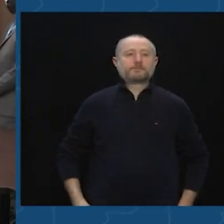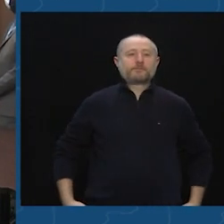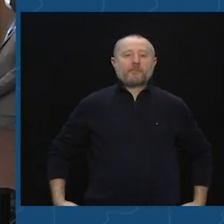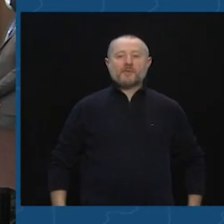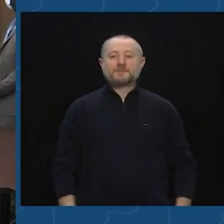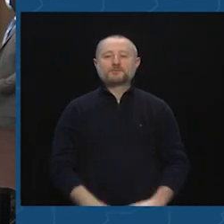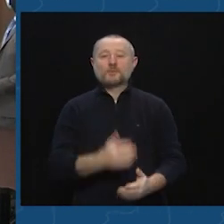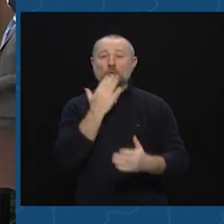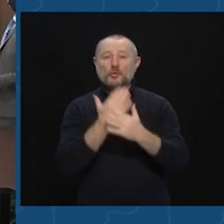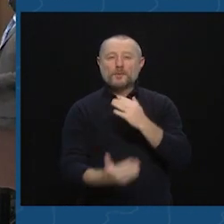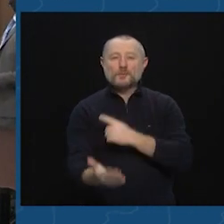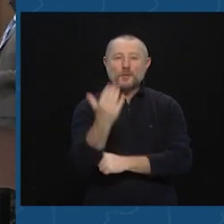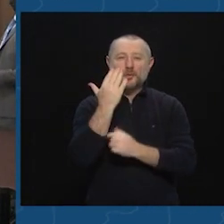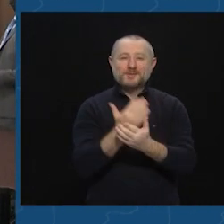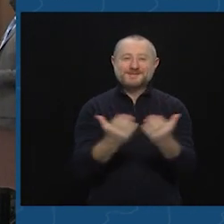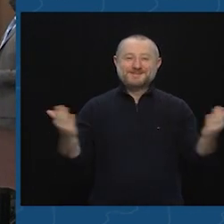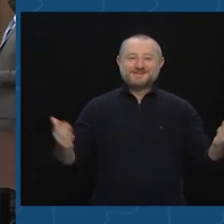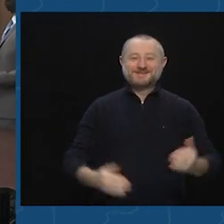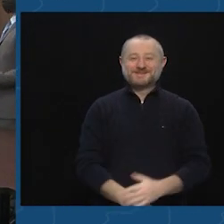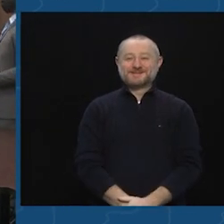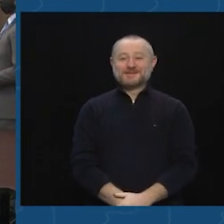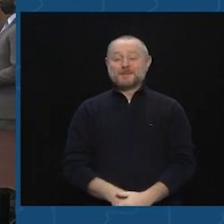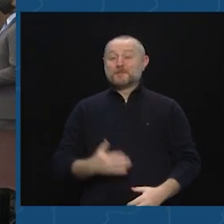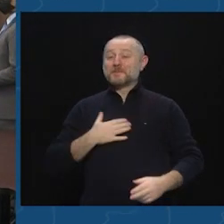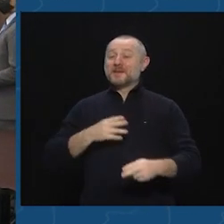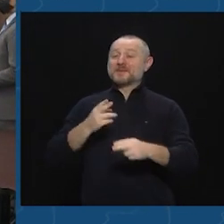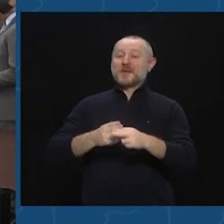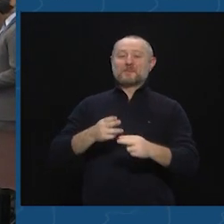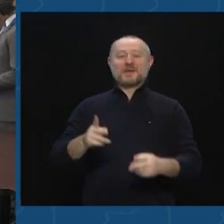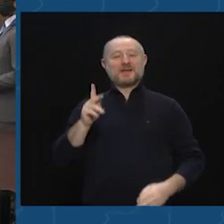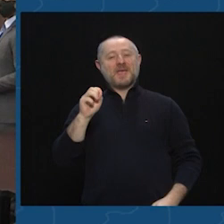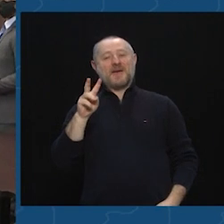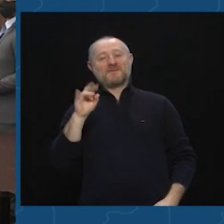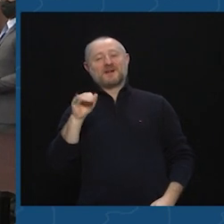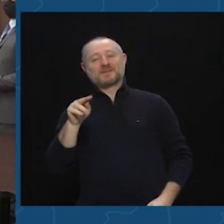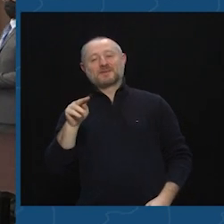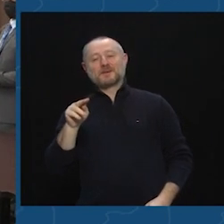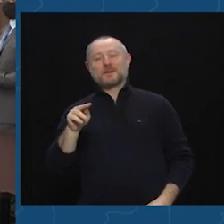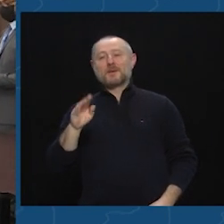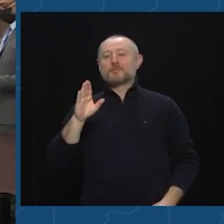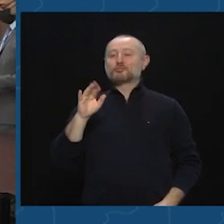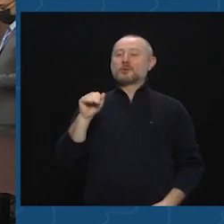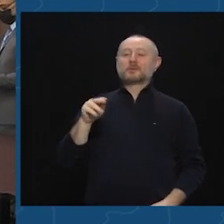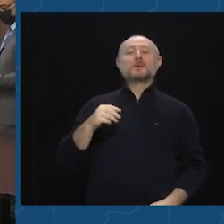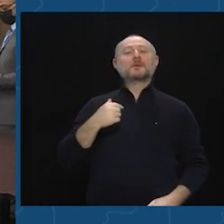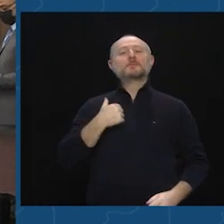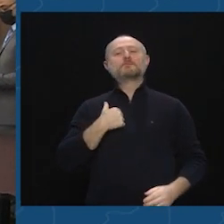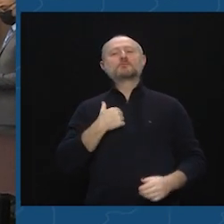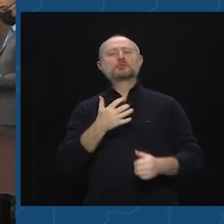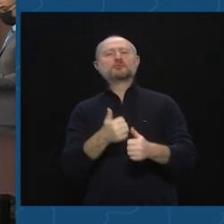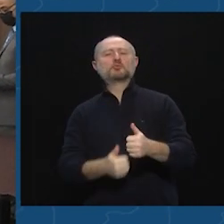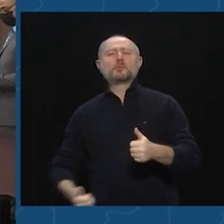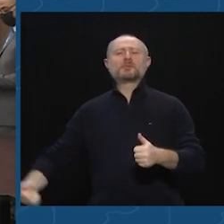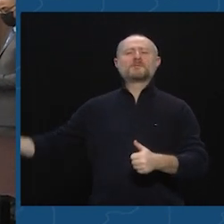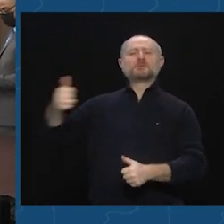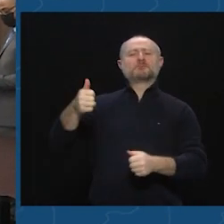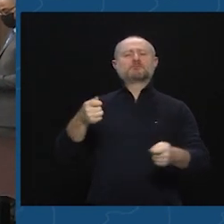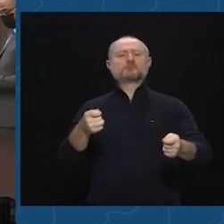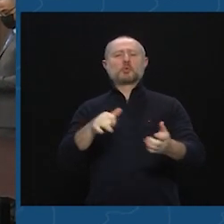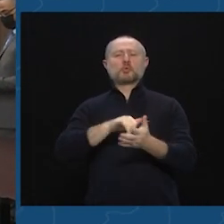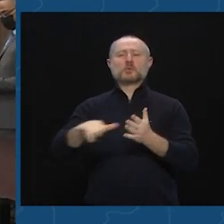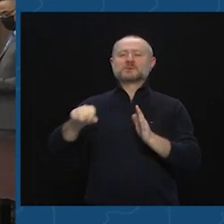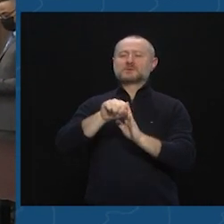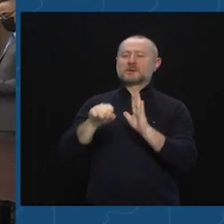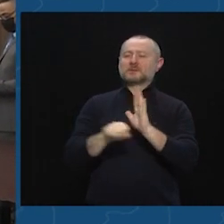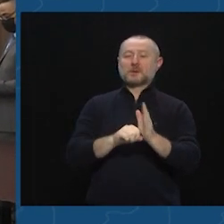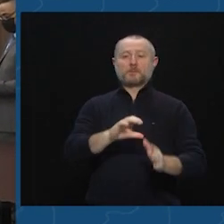Good morning, everyone. My name is Kevin Bruin. I'm the superintendent of the New York State Police. I'd like to welcome you all to the New York State